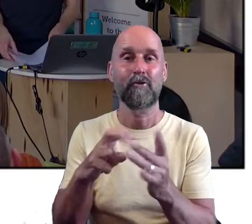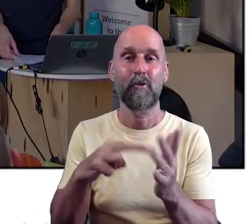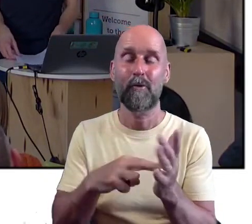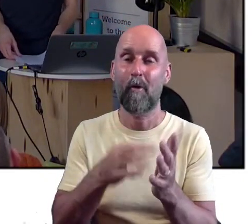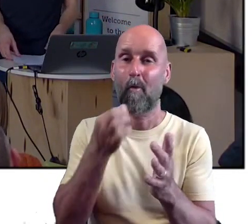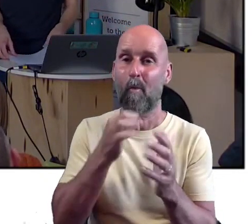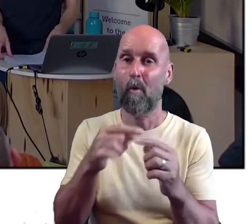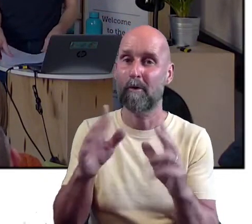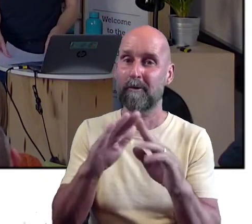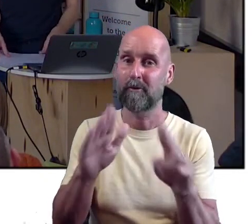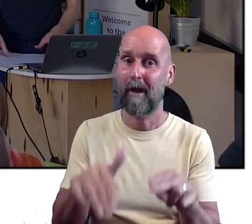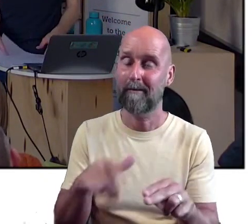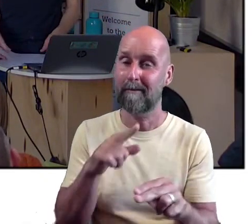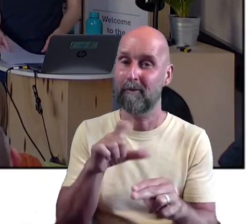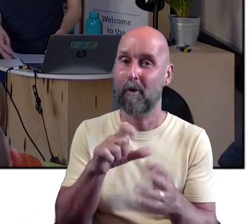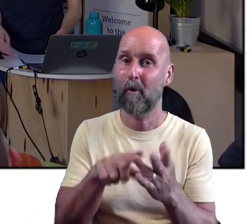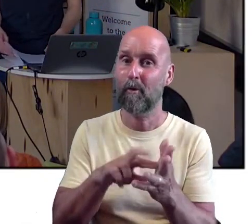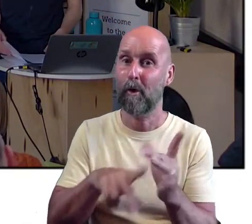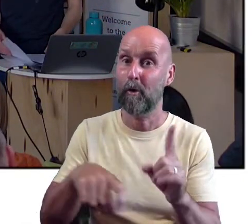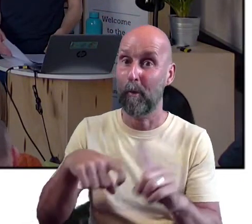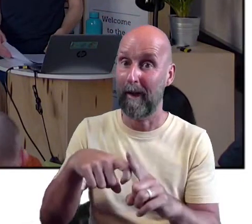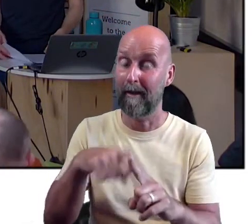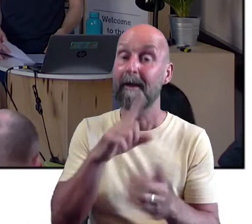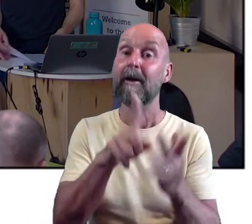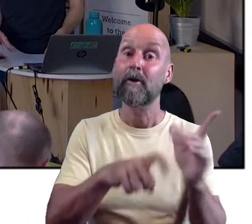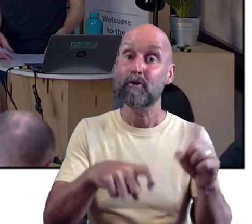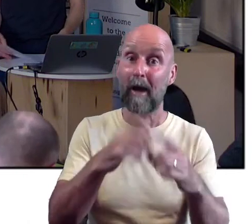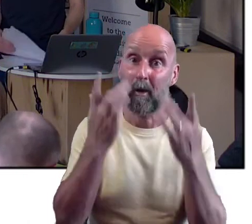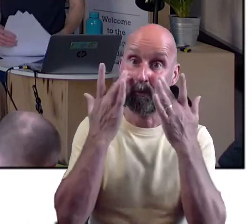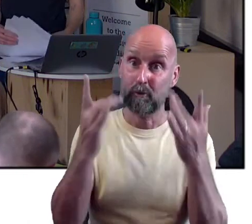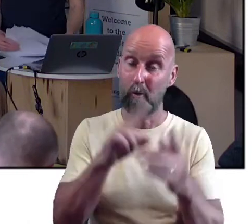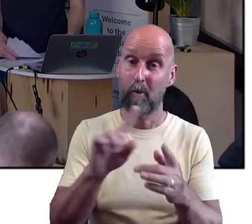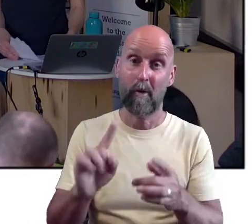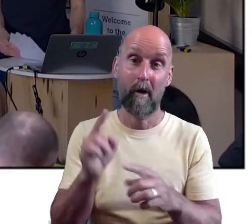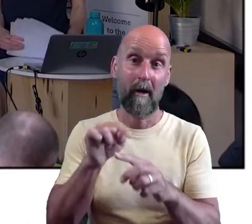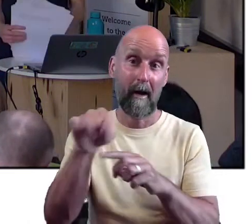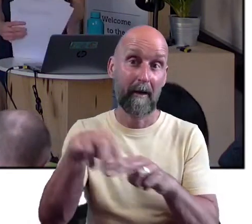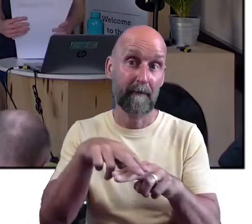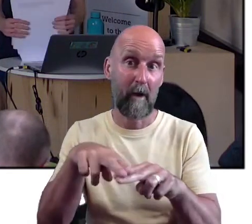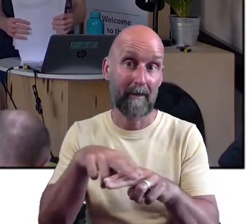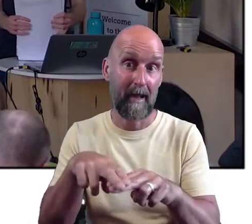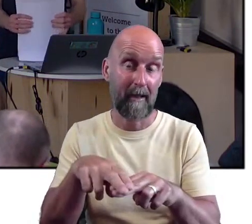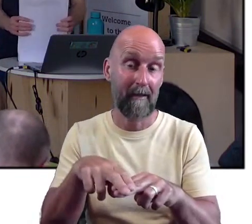any questions. Please don't forget, Jack will be showing work at First Friday next Friday. It's going to be great.